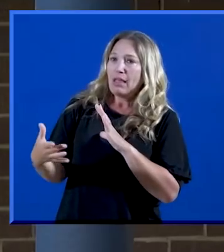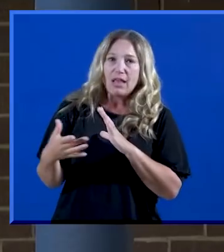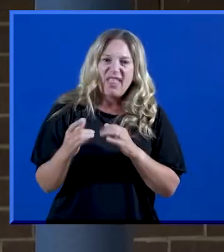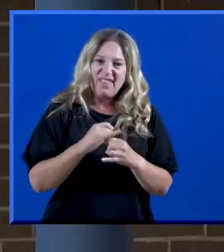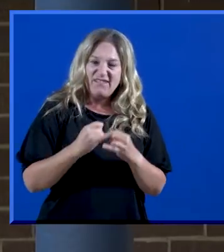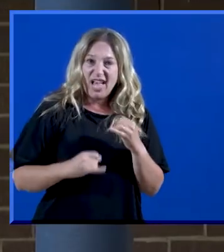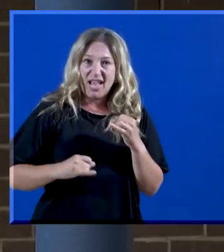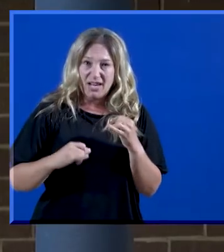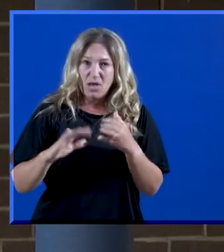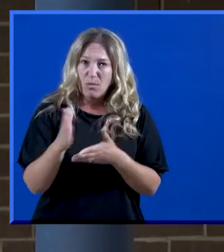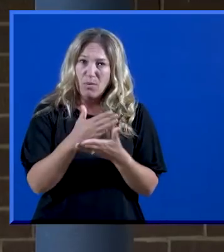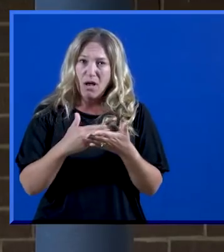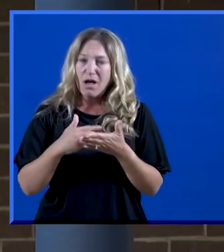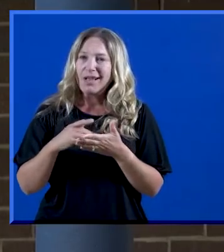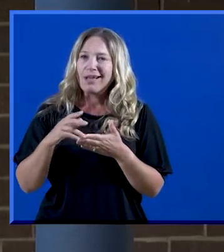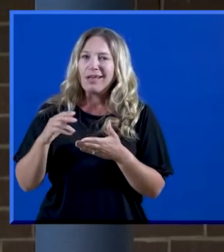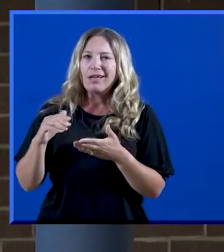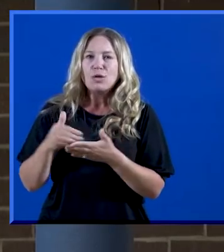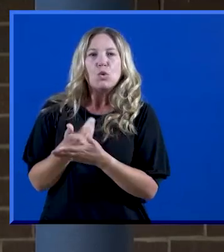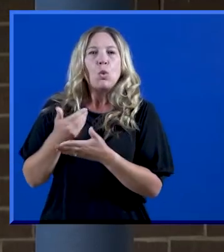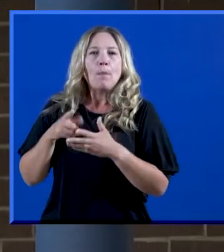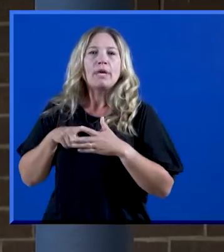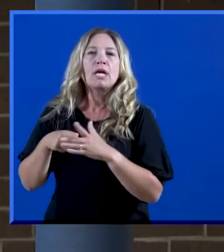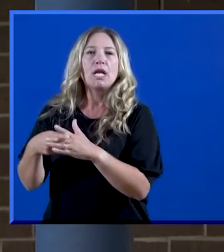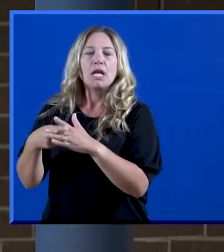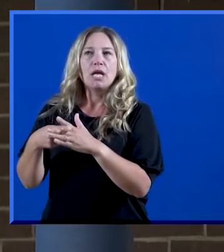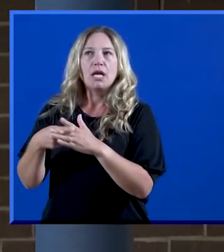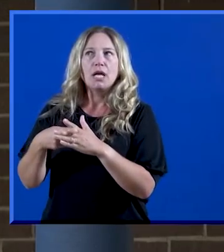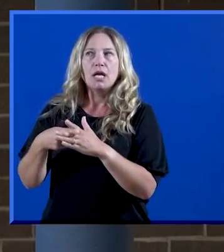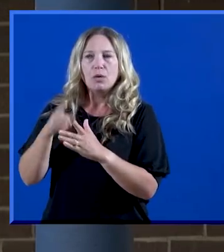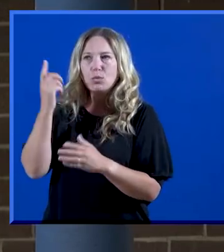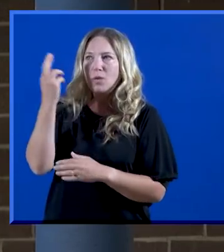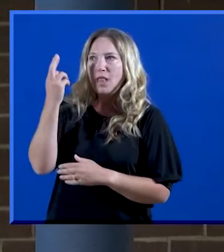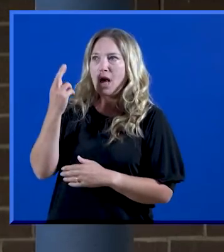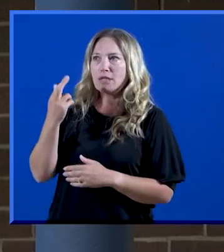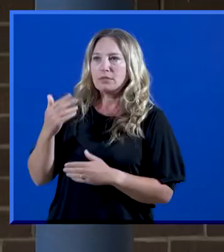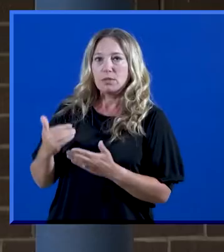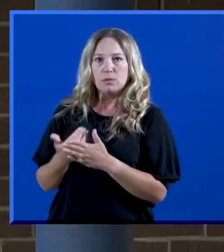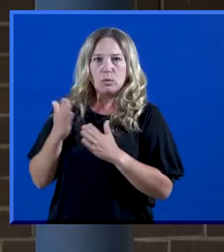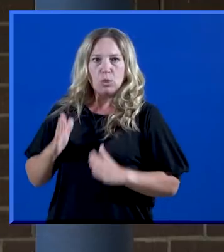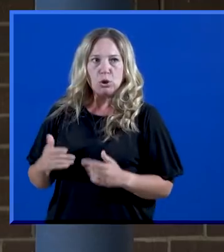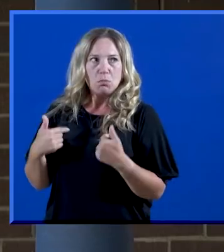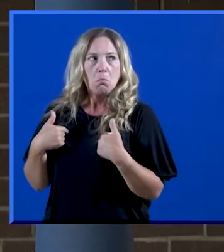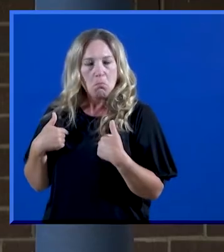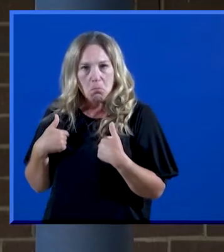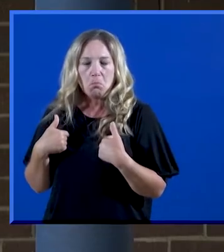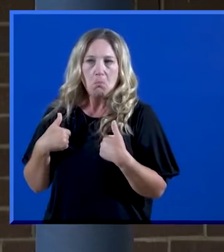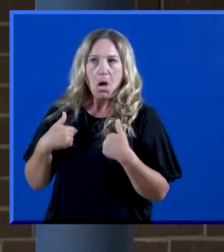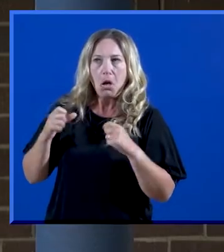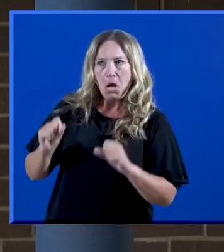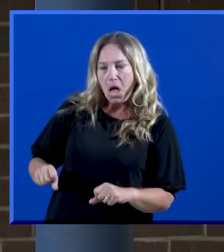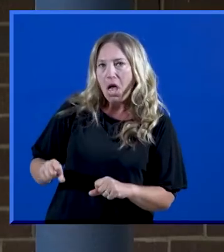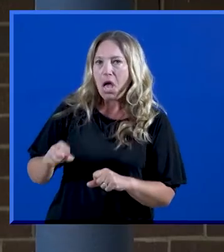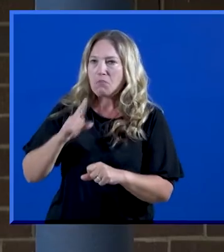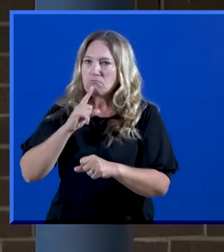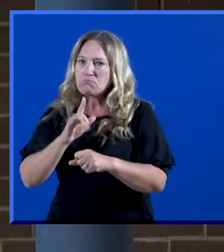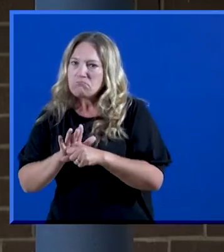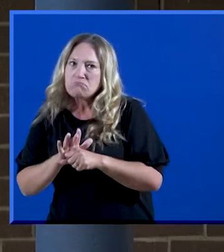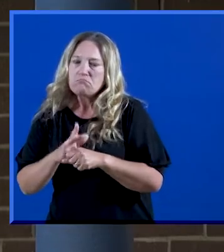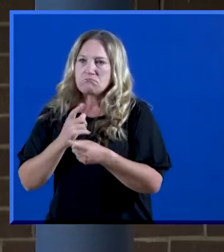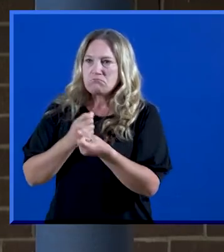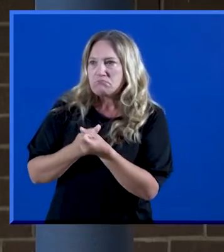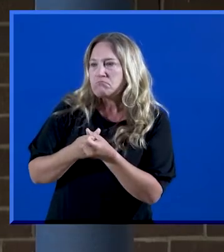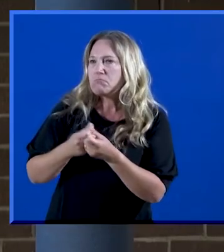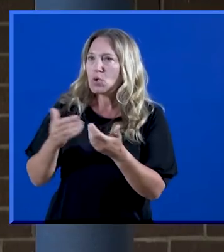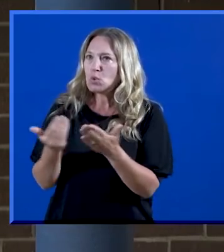new beginnings, you begin to identify with the new ways, the new you. You're fully committed to and are